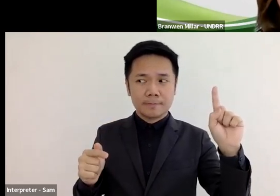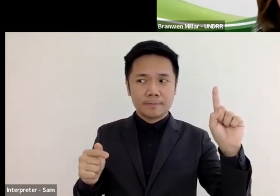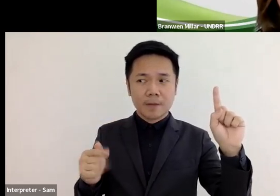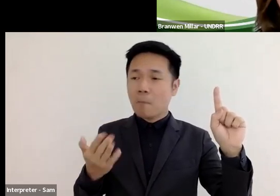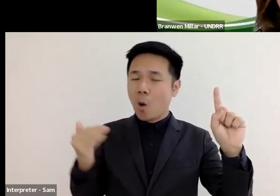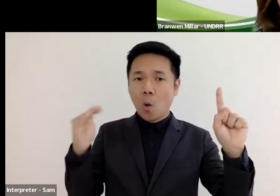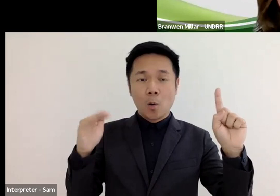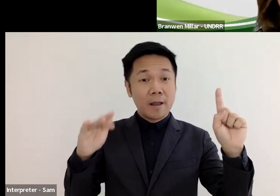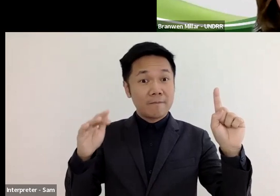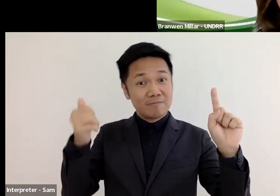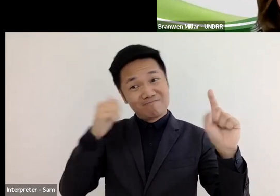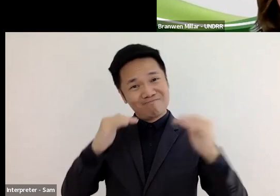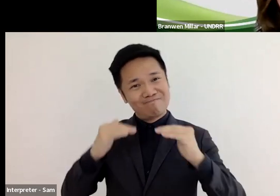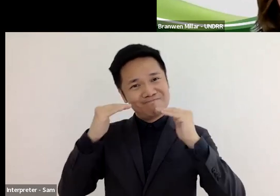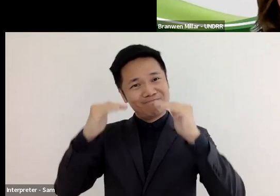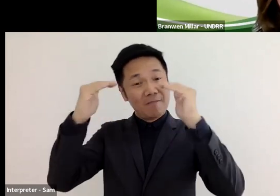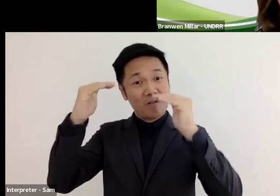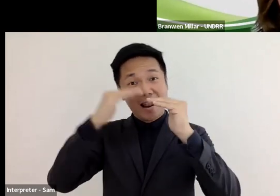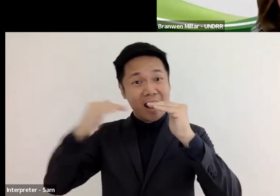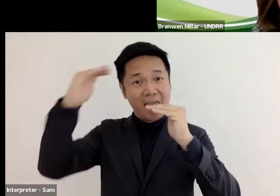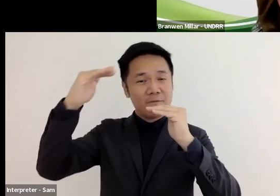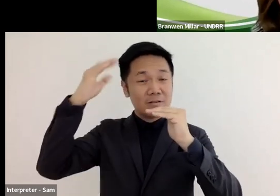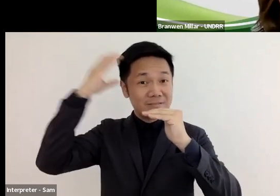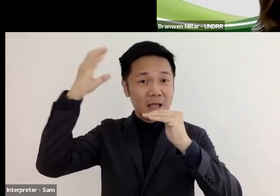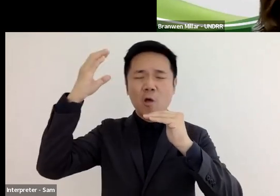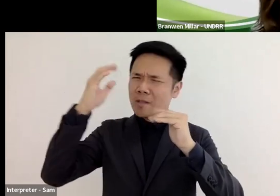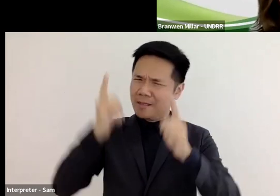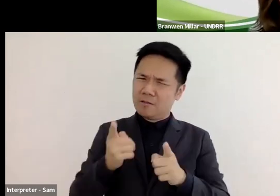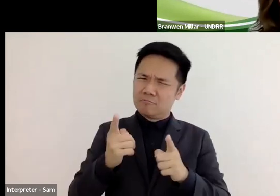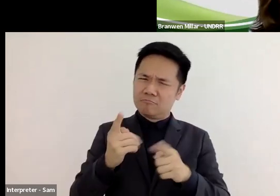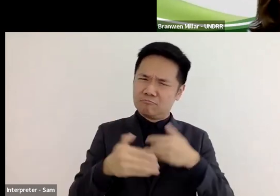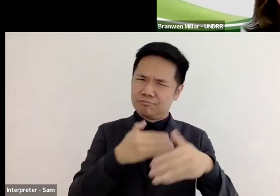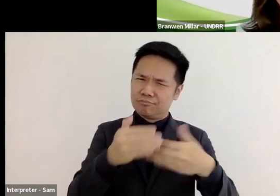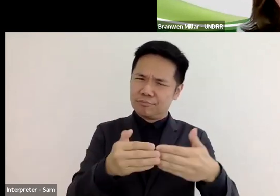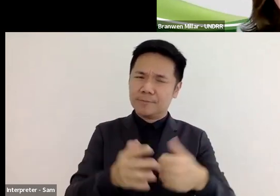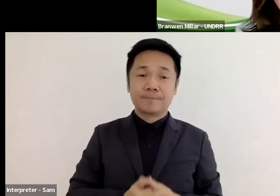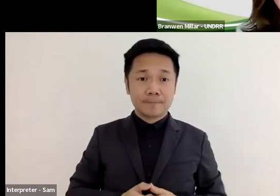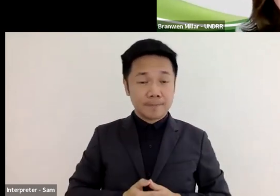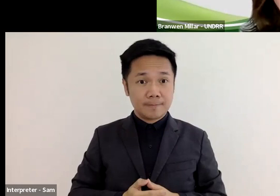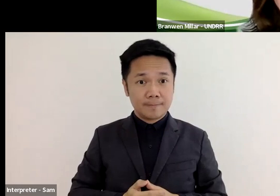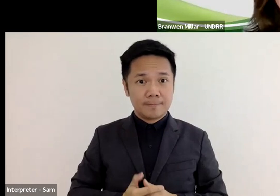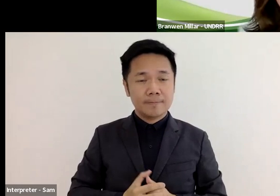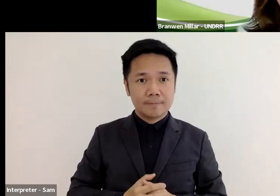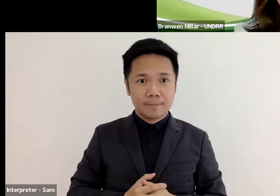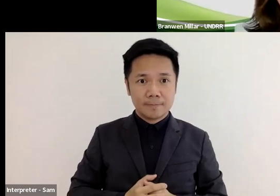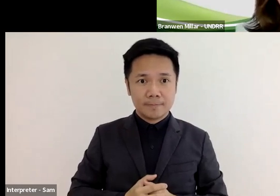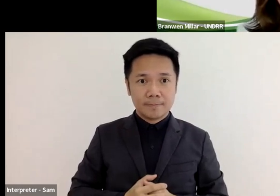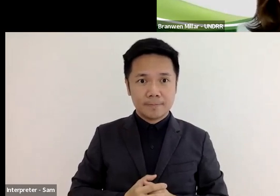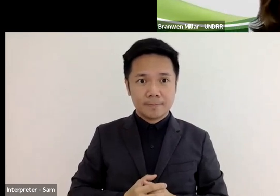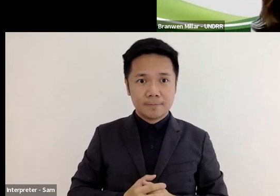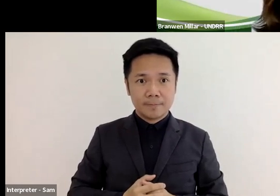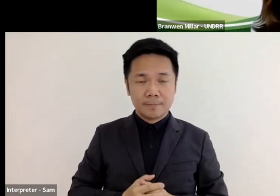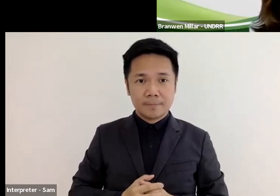financing, we cannot sustain this process. Therefore, for transformative